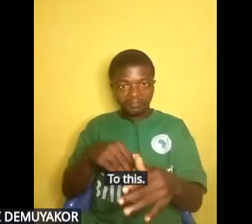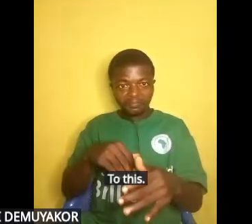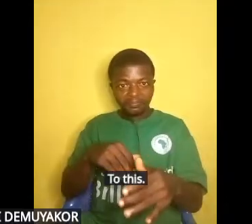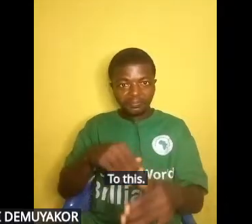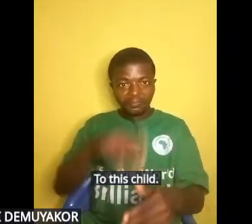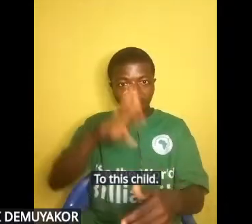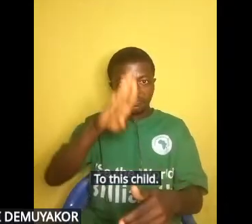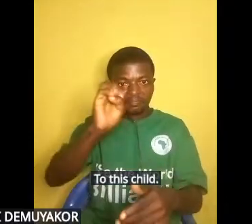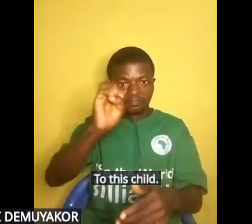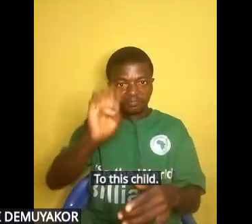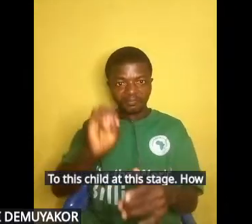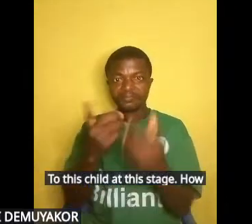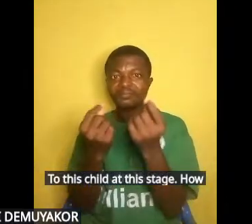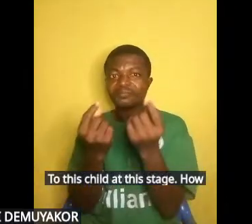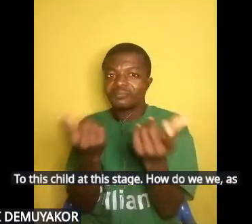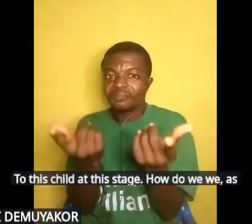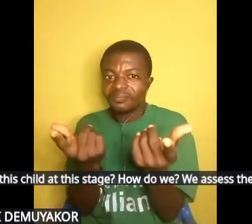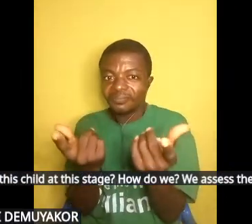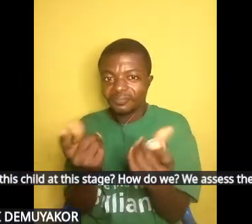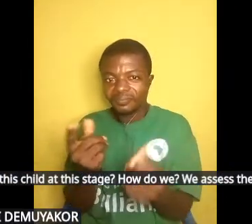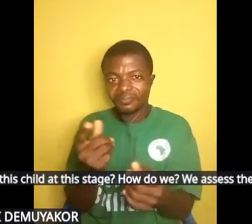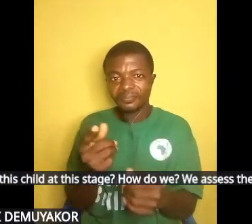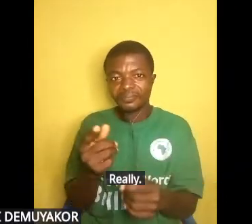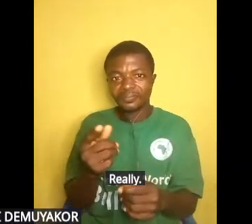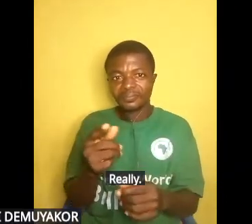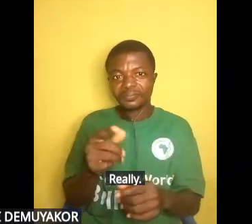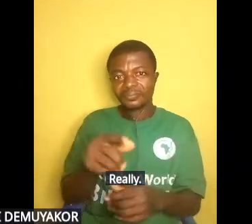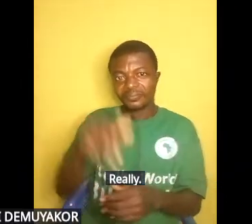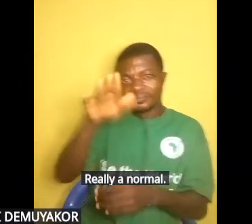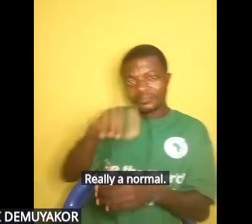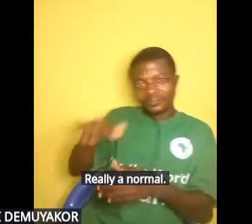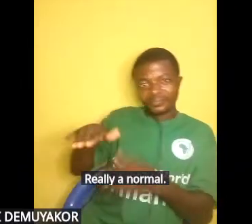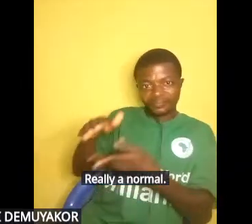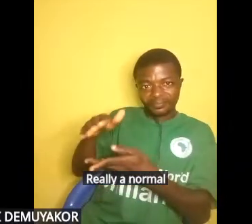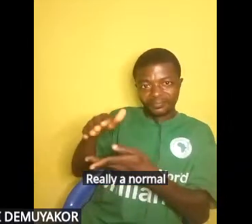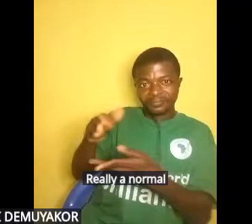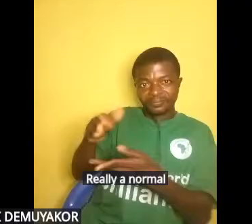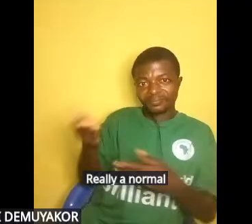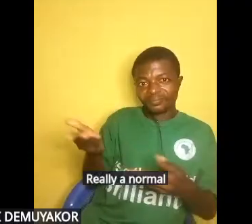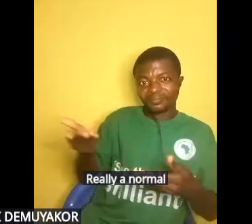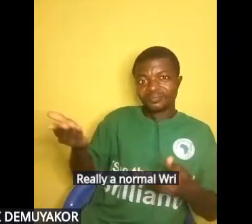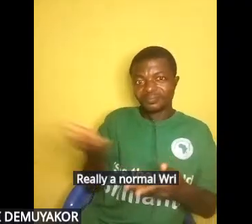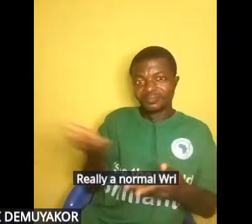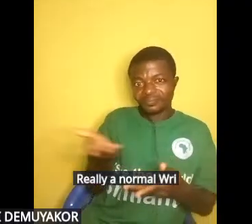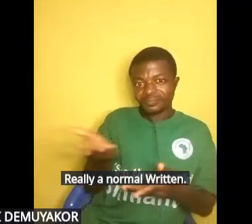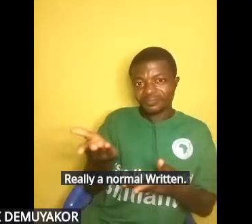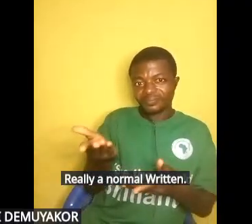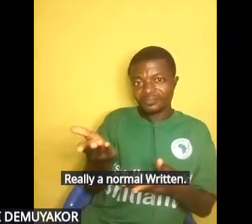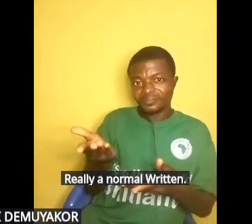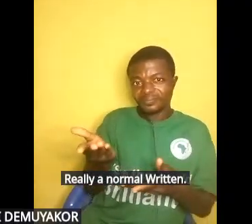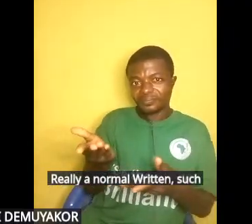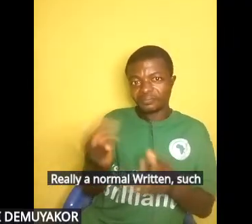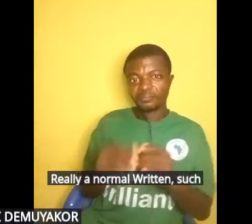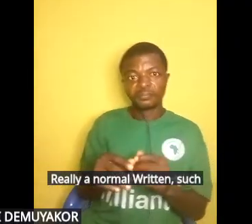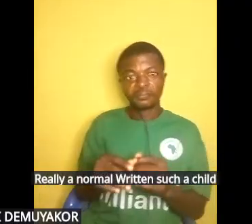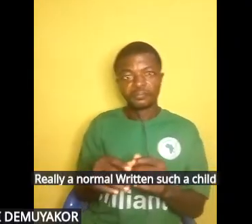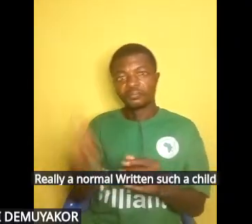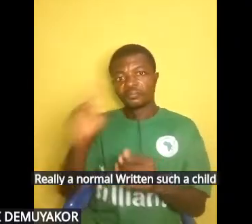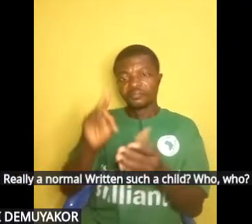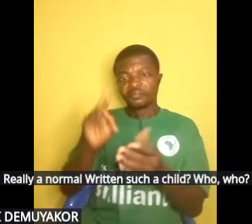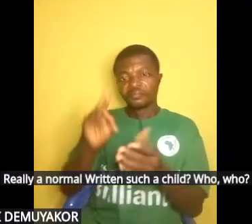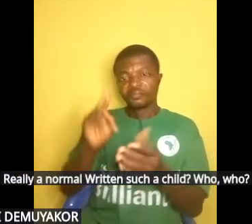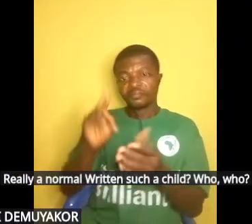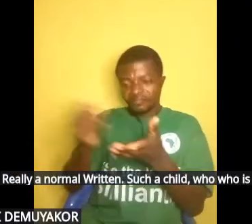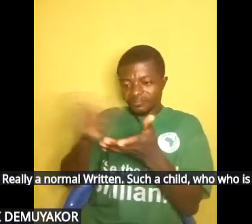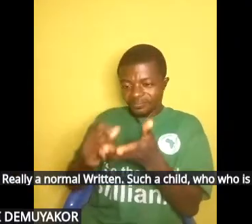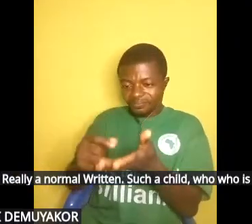this stage, how do we assess them doing the normal rating? Such a child who is